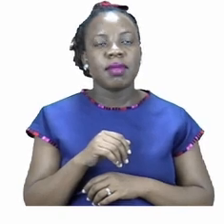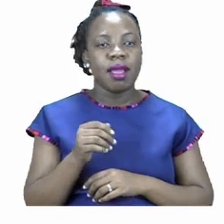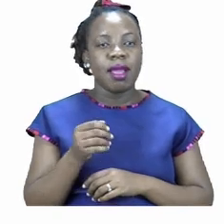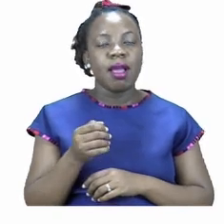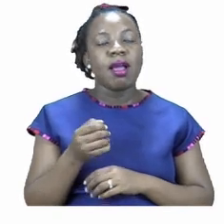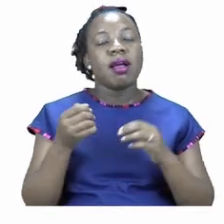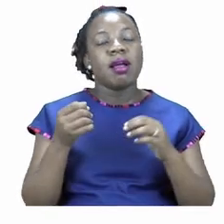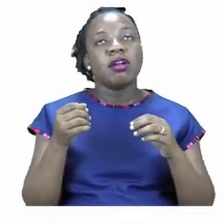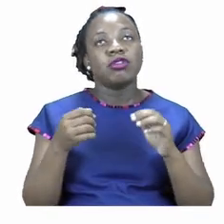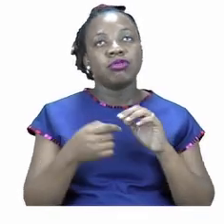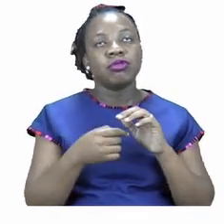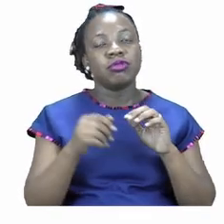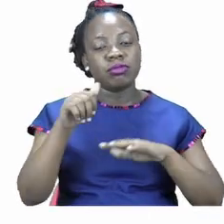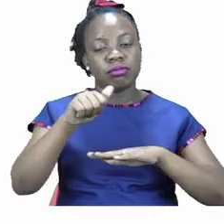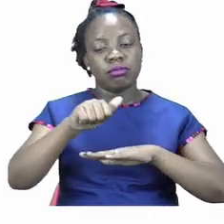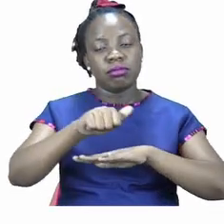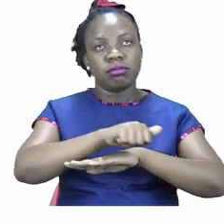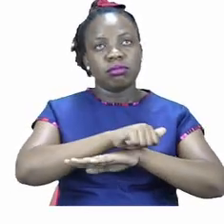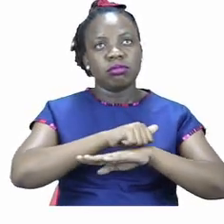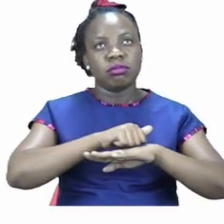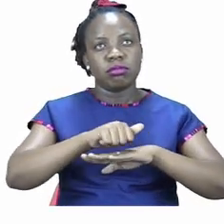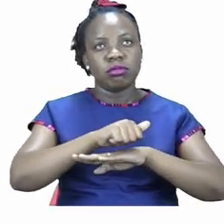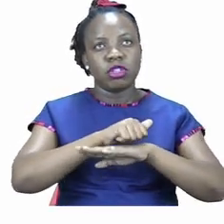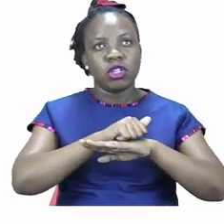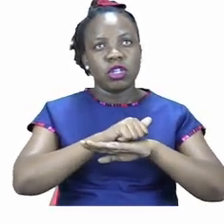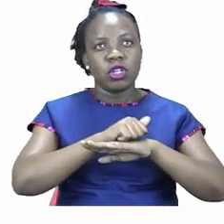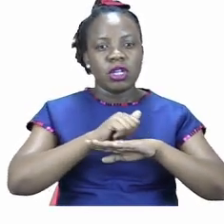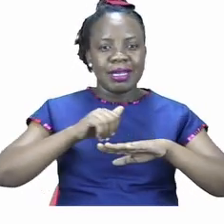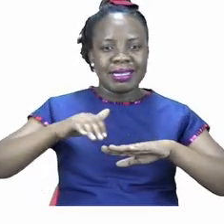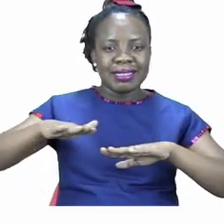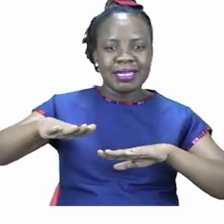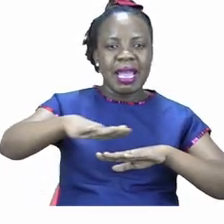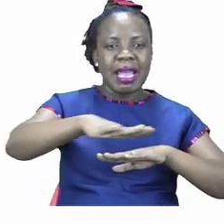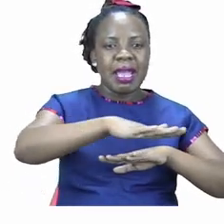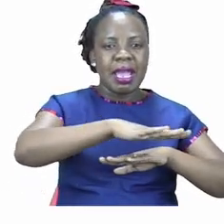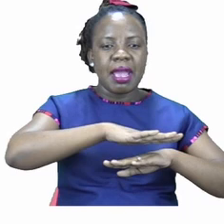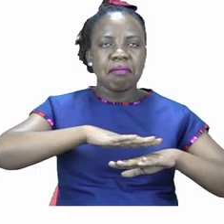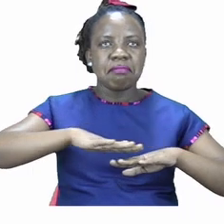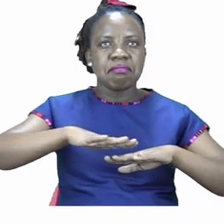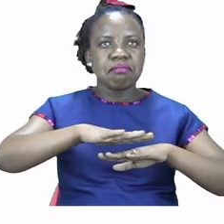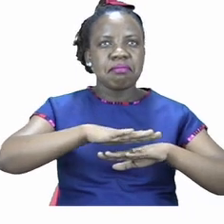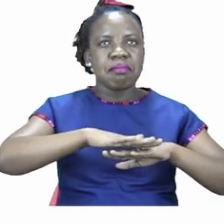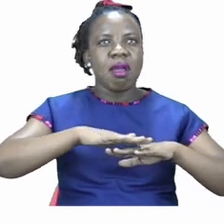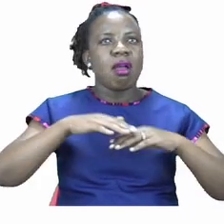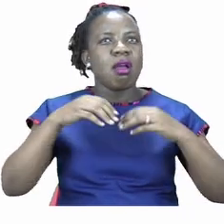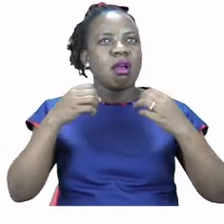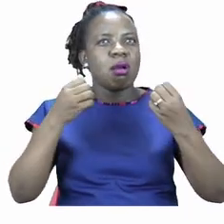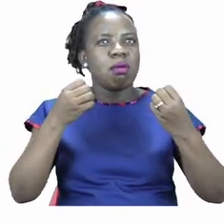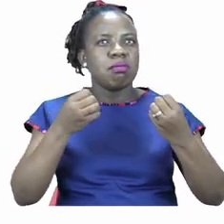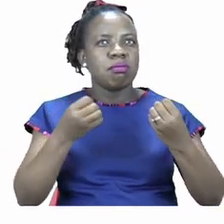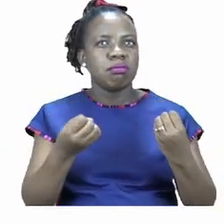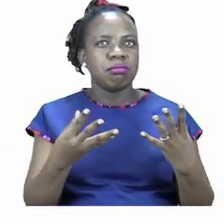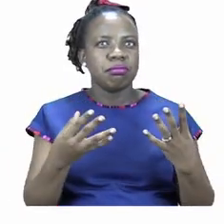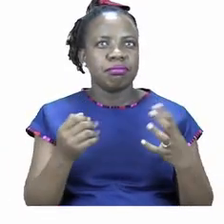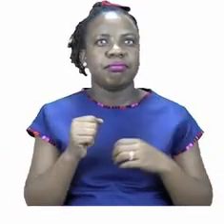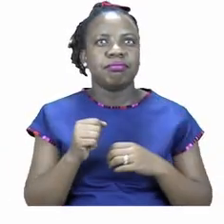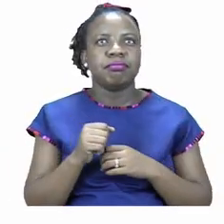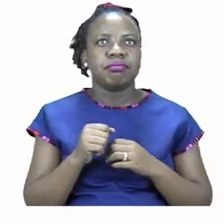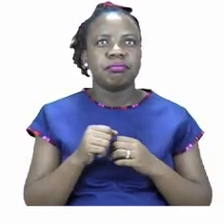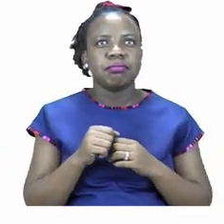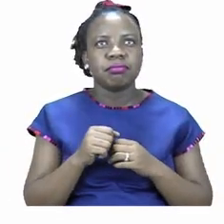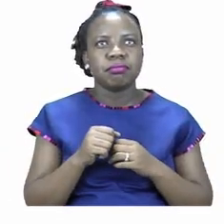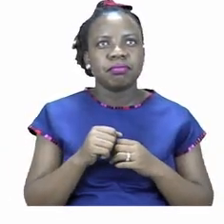a certain space. So, the first thing we're going to do is to find the area of the shapes below